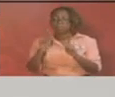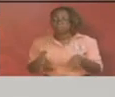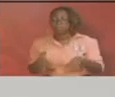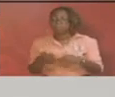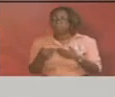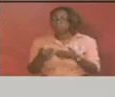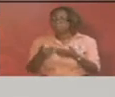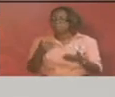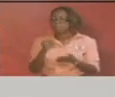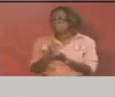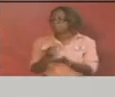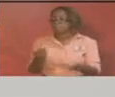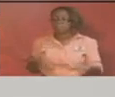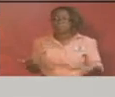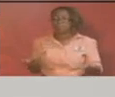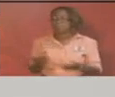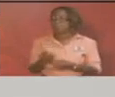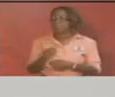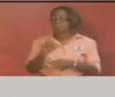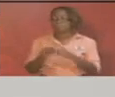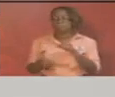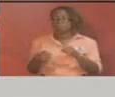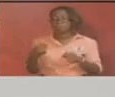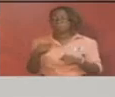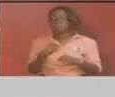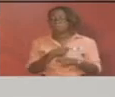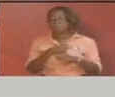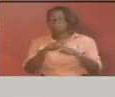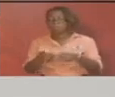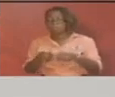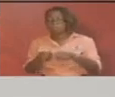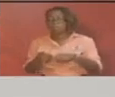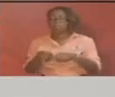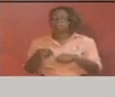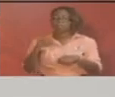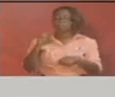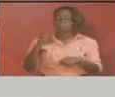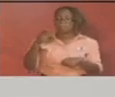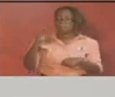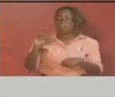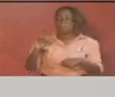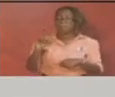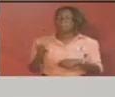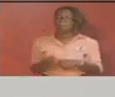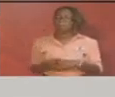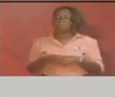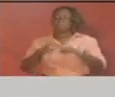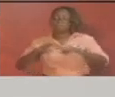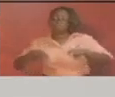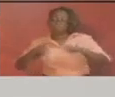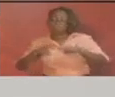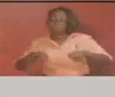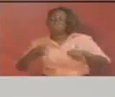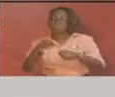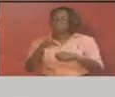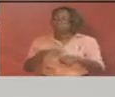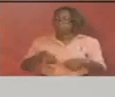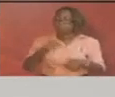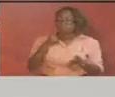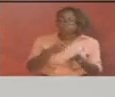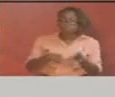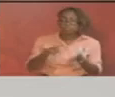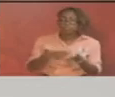So we rely on WHO's having done their due diligence. WHO will actually visit plants that manufacture